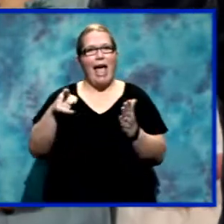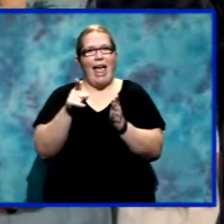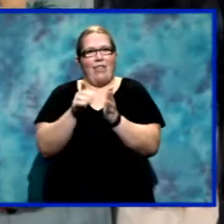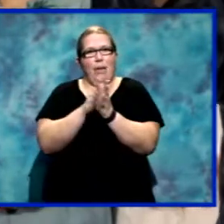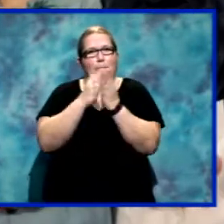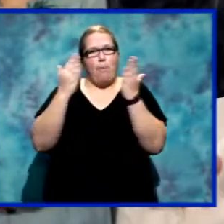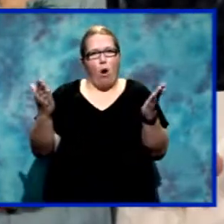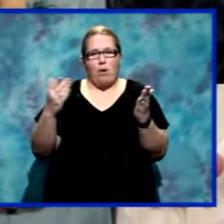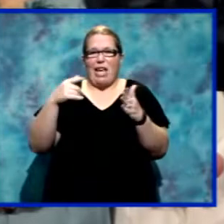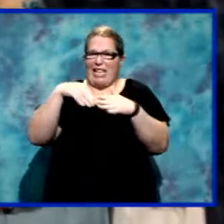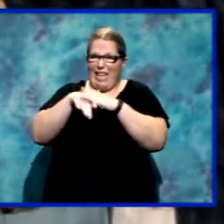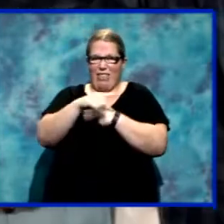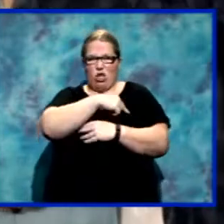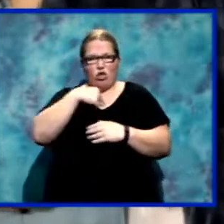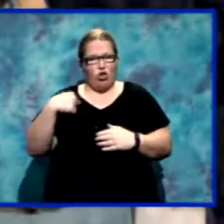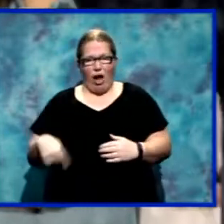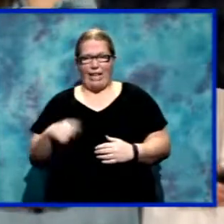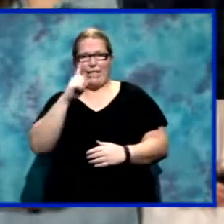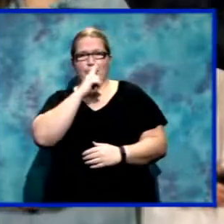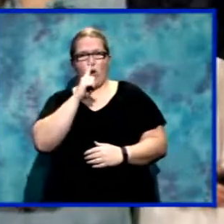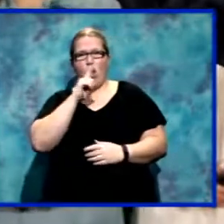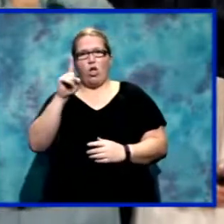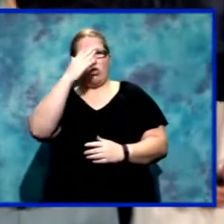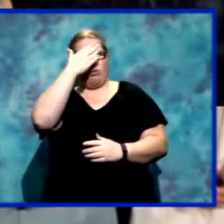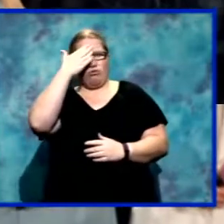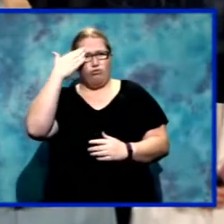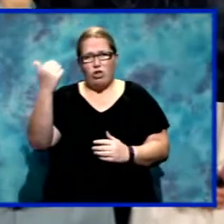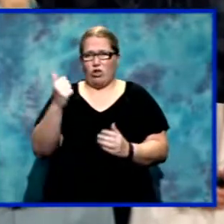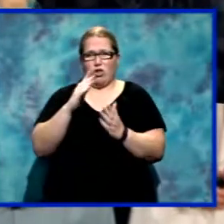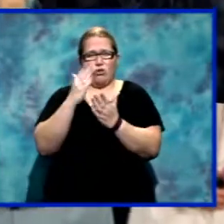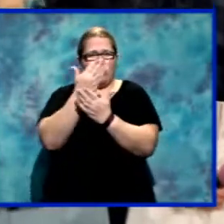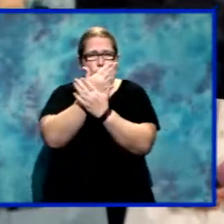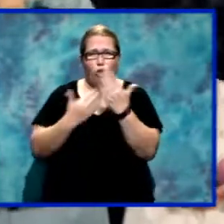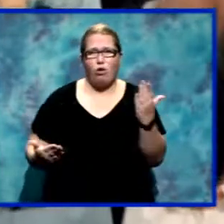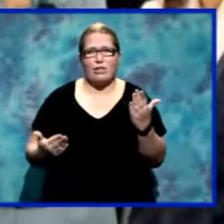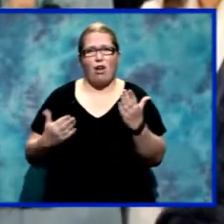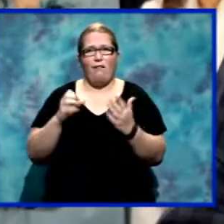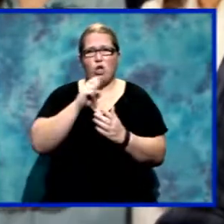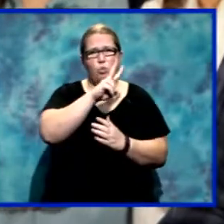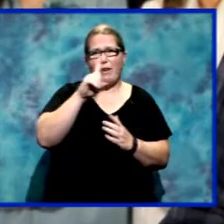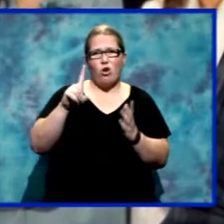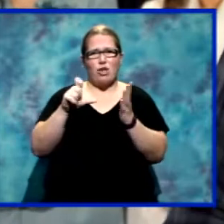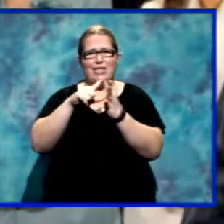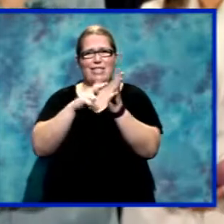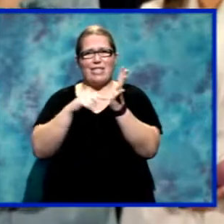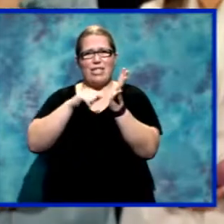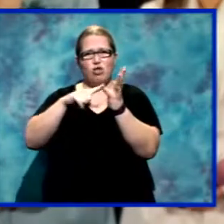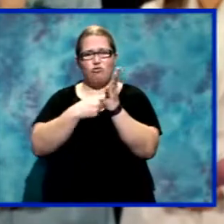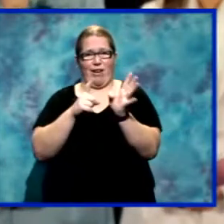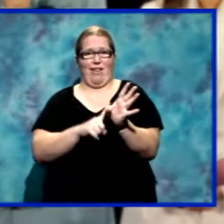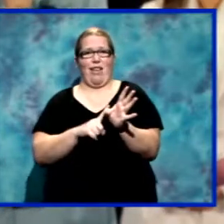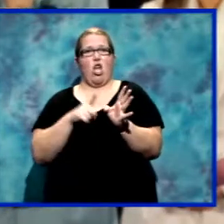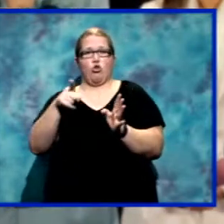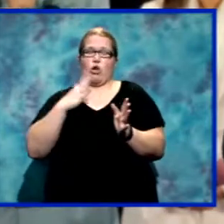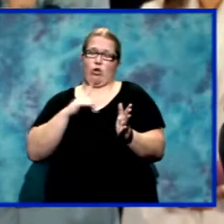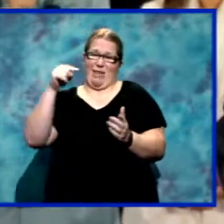to the Chinese is one of the great Christian stories of the 21st century. So you need to be here